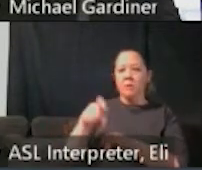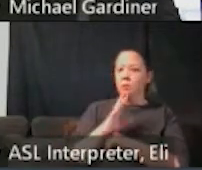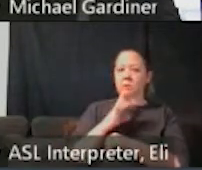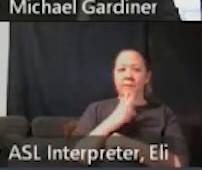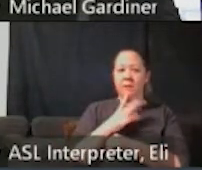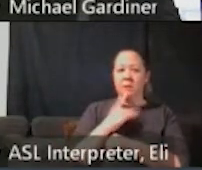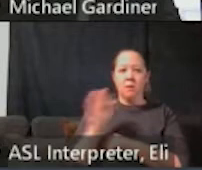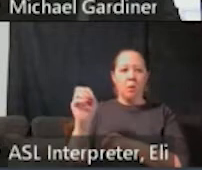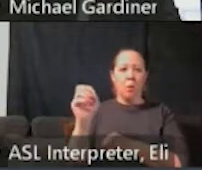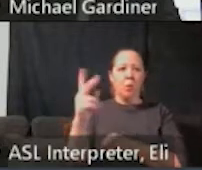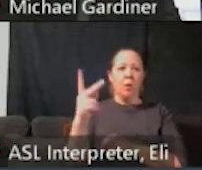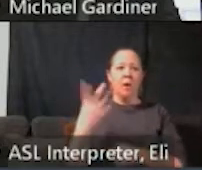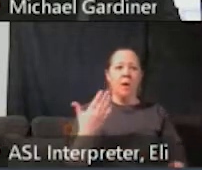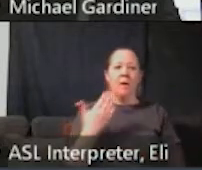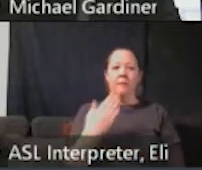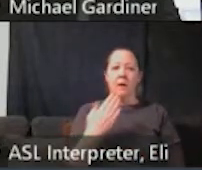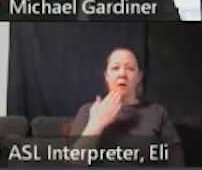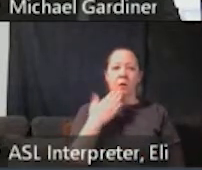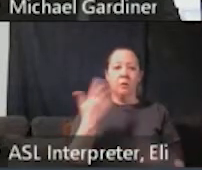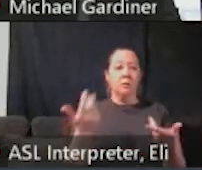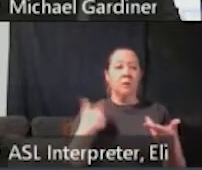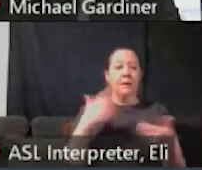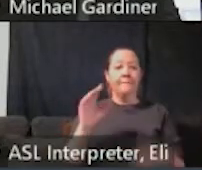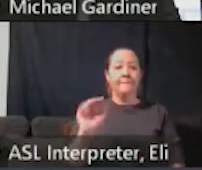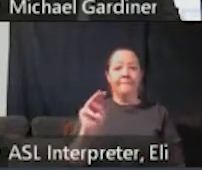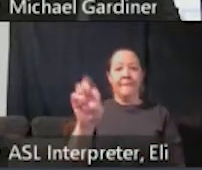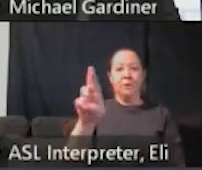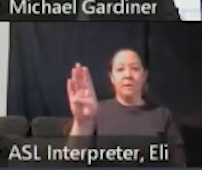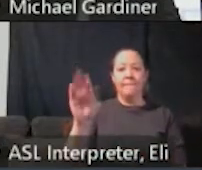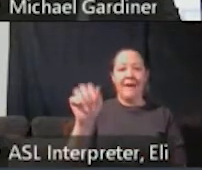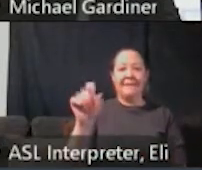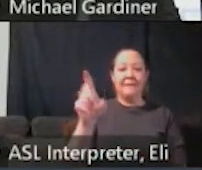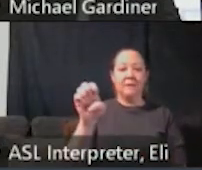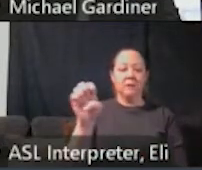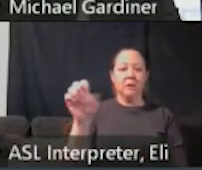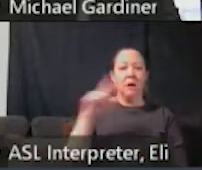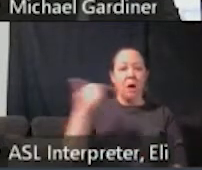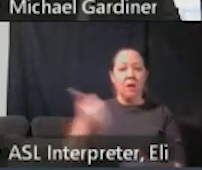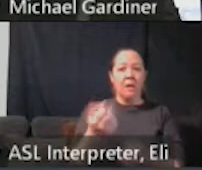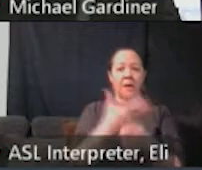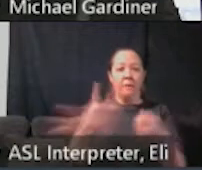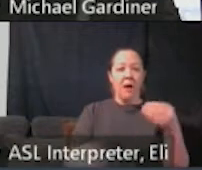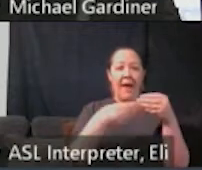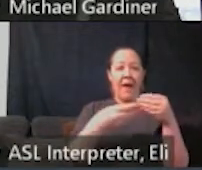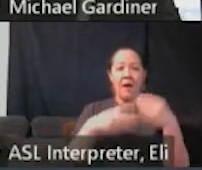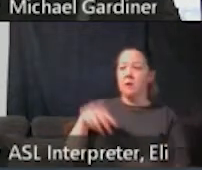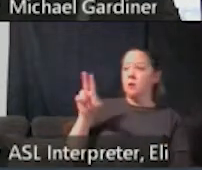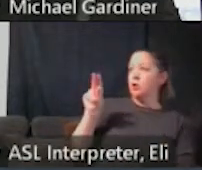you. Mr. Bossi, anything else to add? No, ma'am. Thank you. Okay.